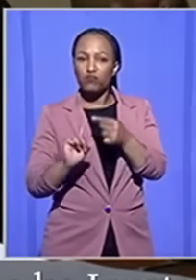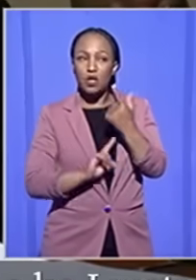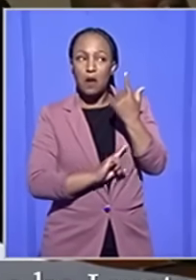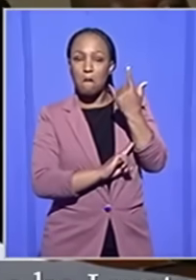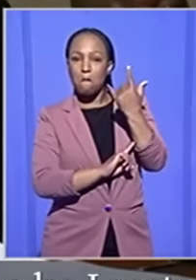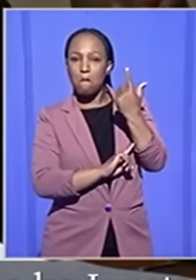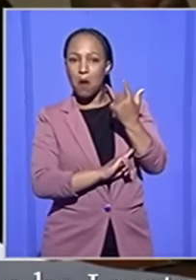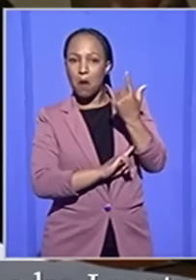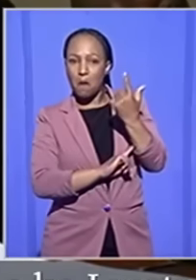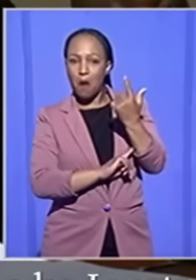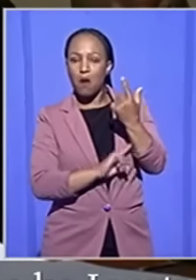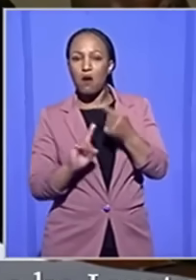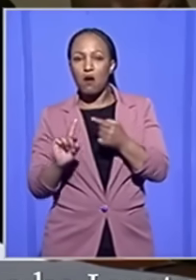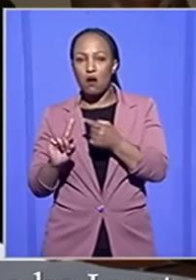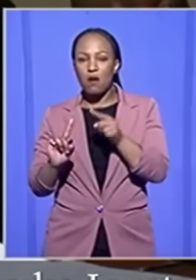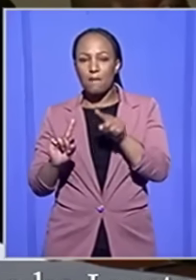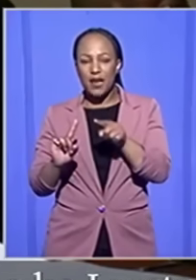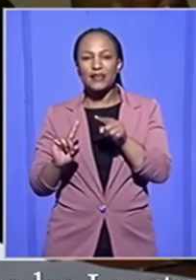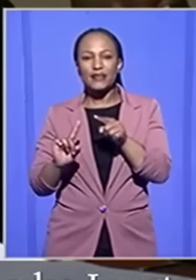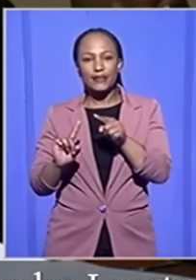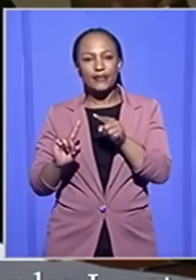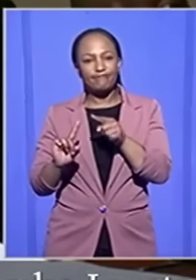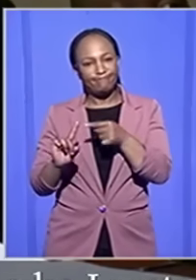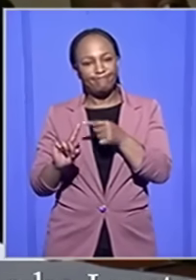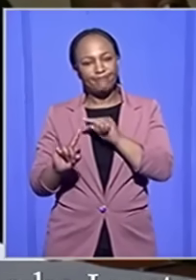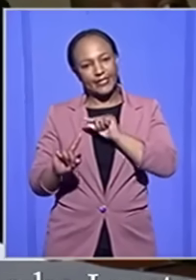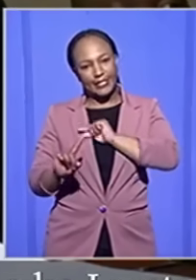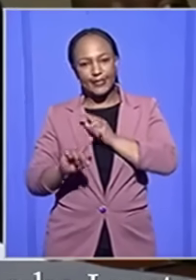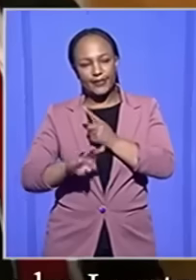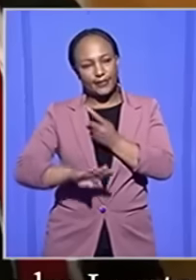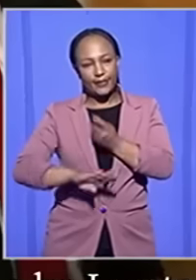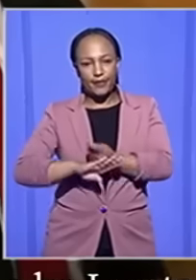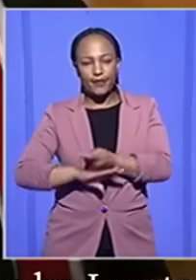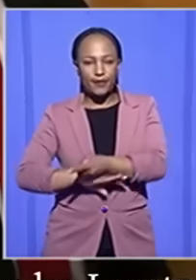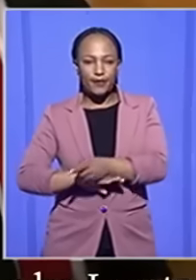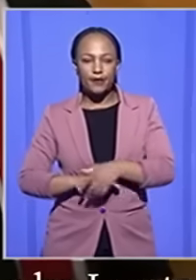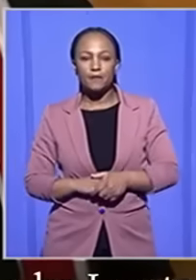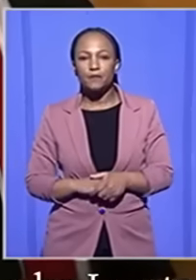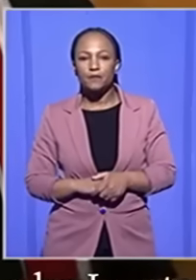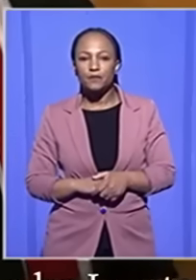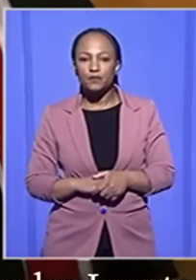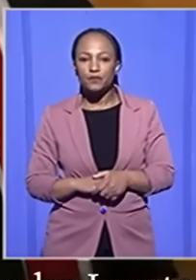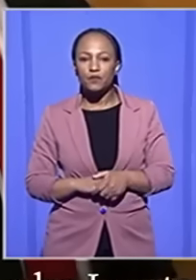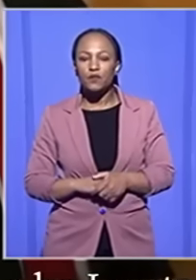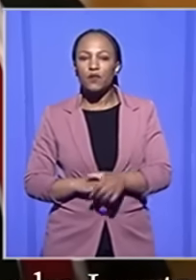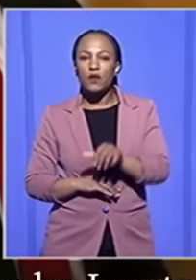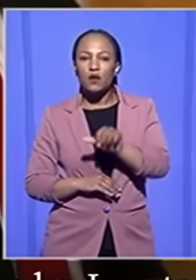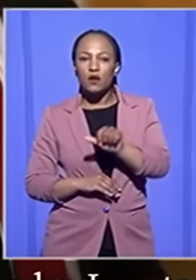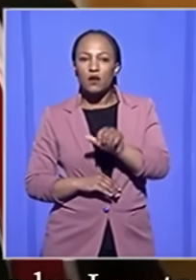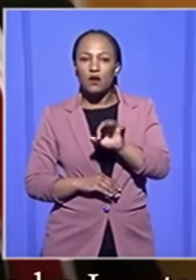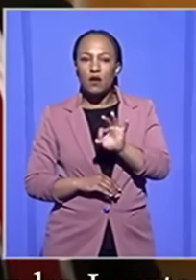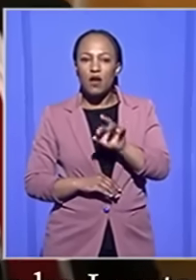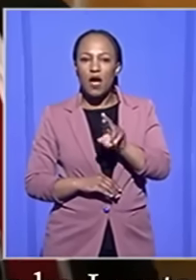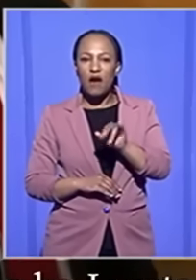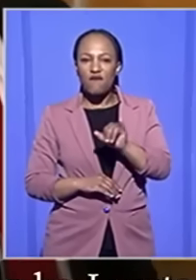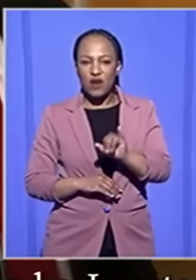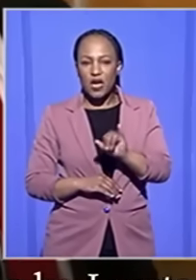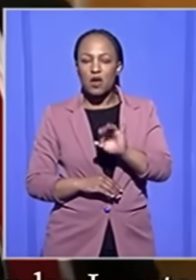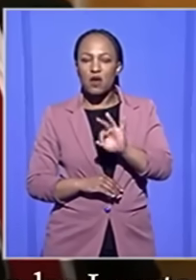and that he should be convicted of the charges as it stands. AfriForum e tlatletseng kgetsi kgatlhano le